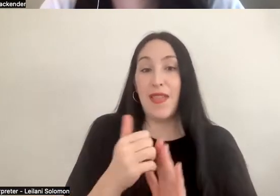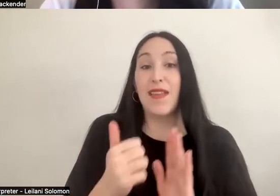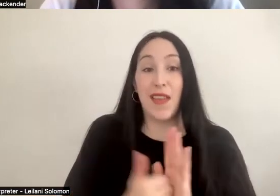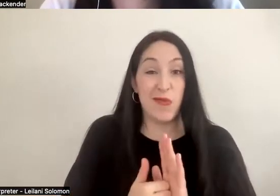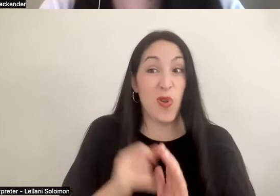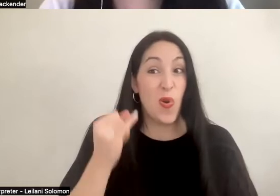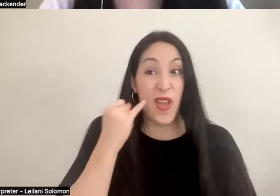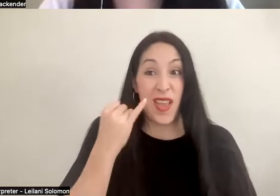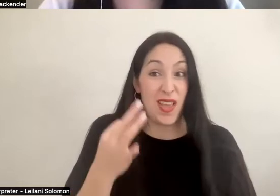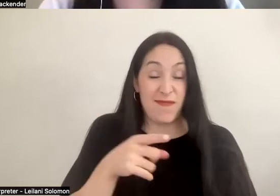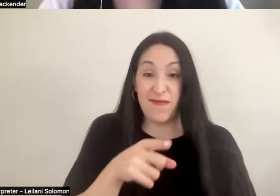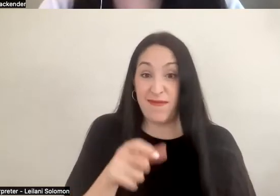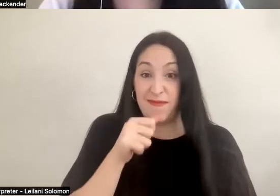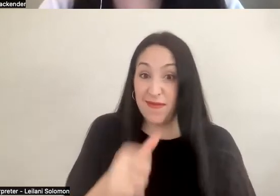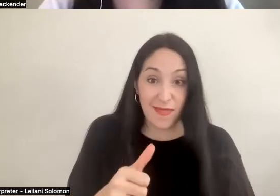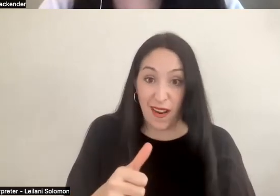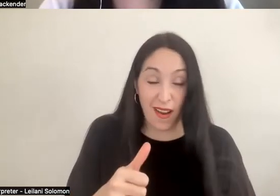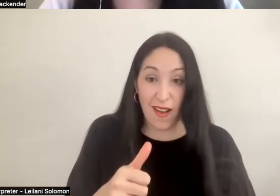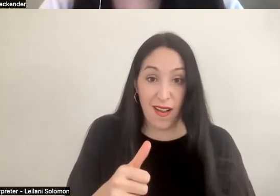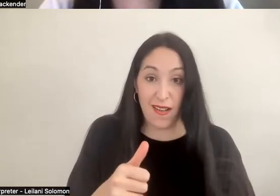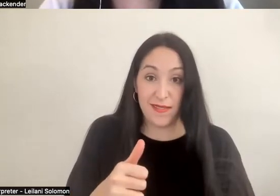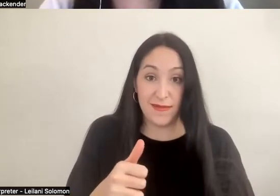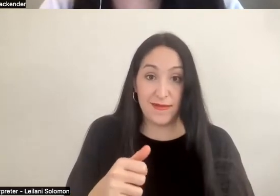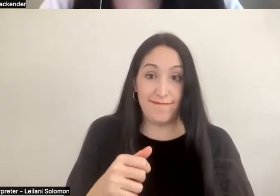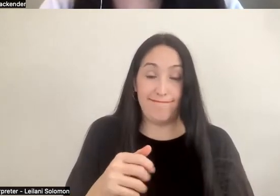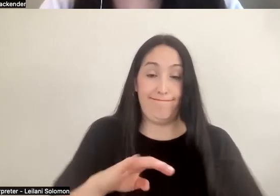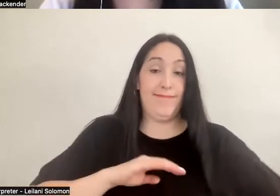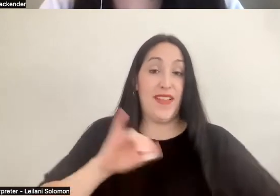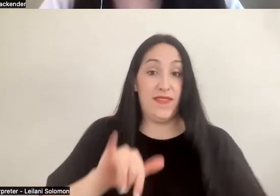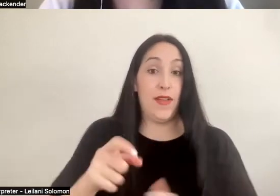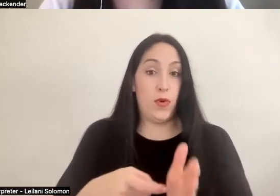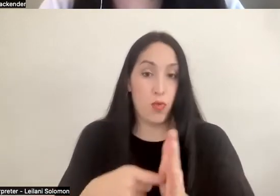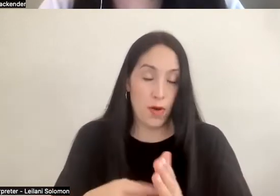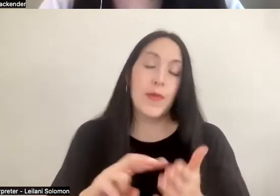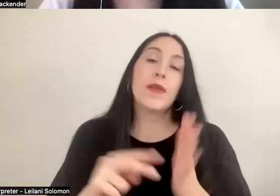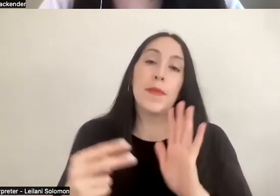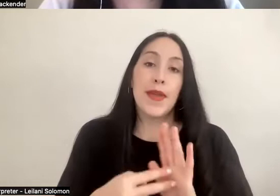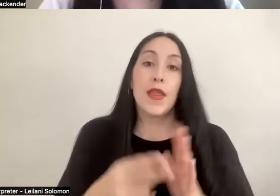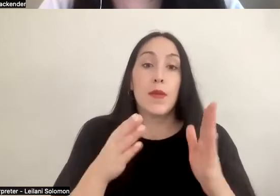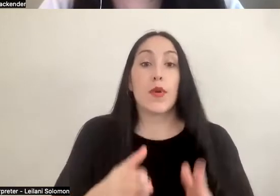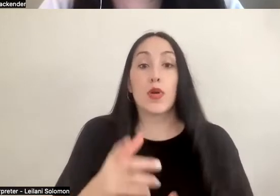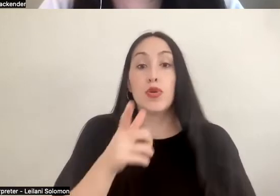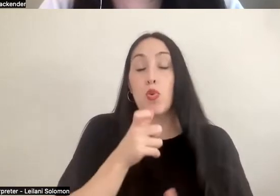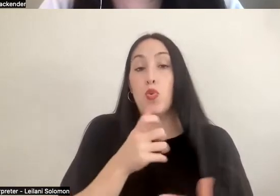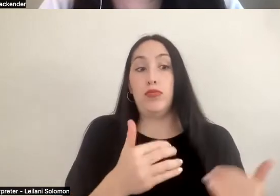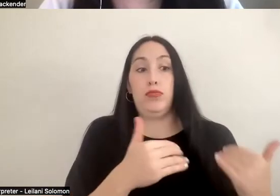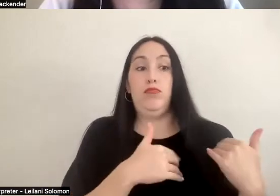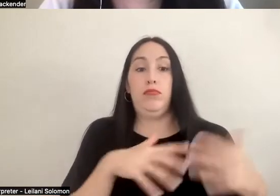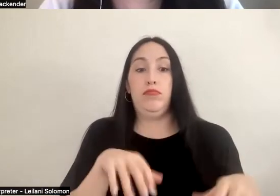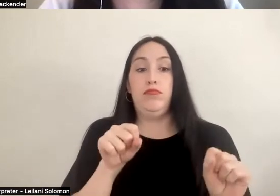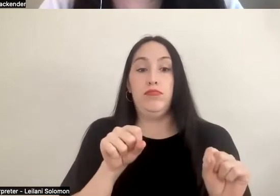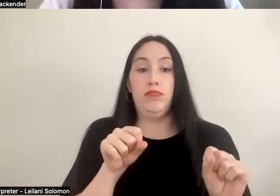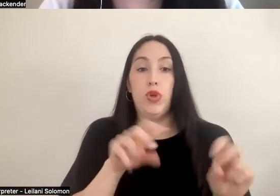process, which would be whoever's overseeing the account continue to make withdrawals to pay for